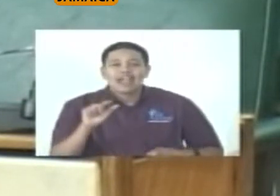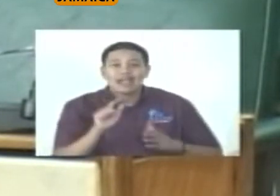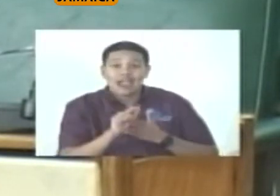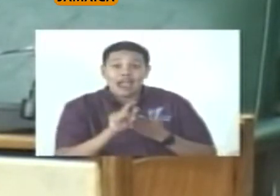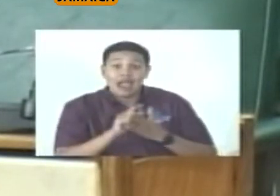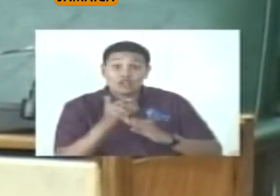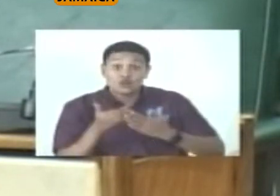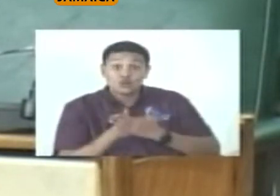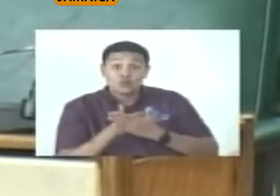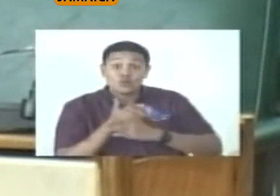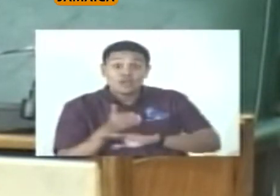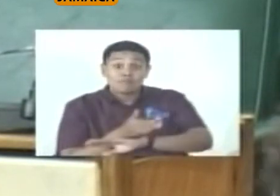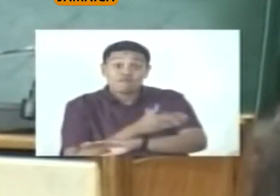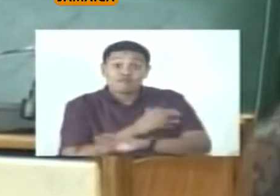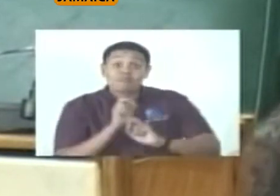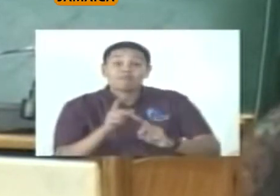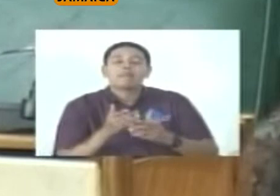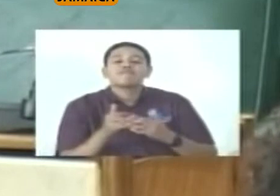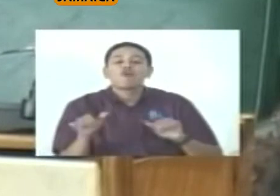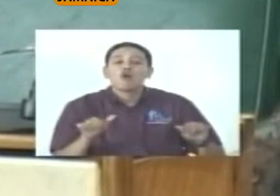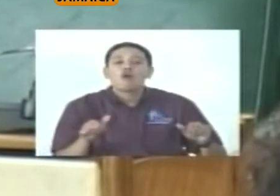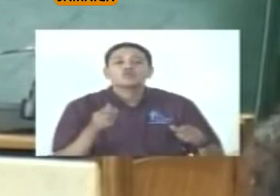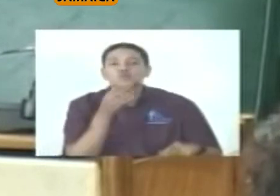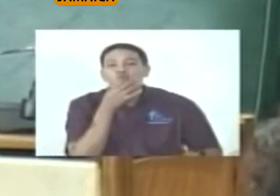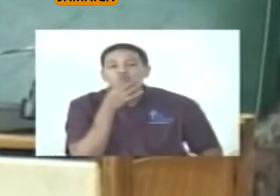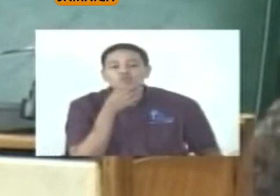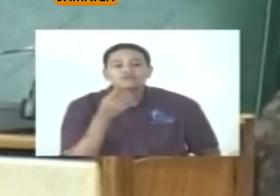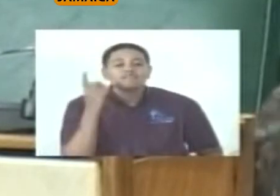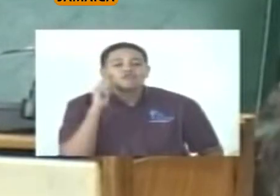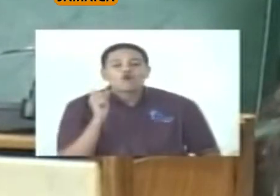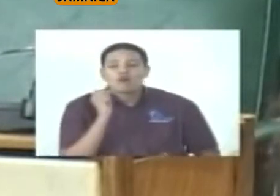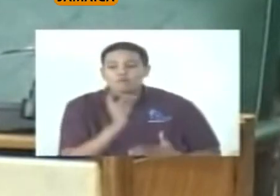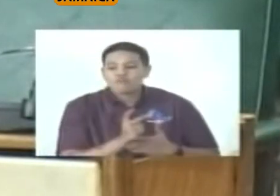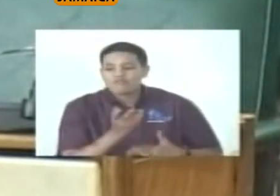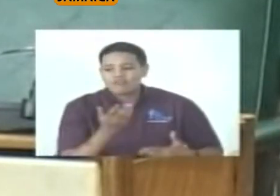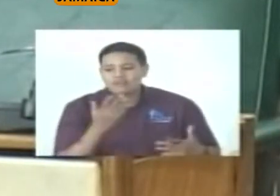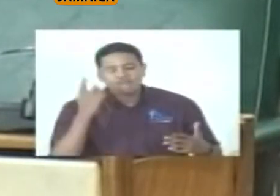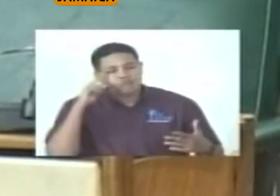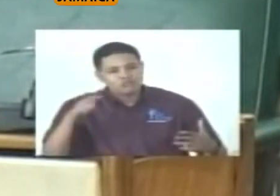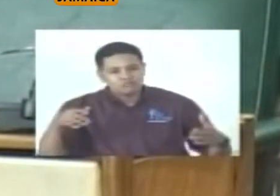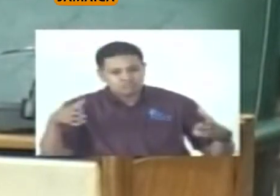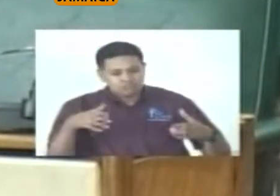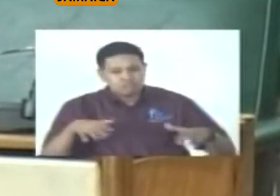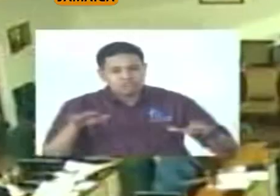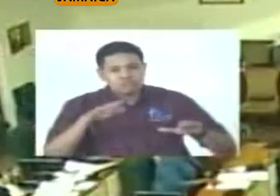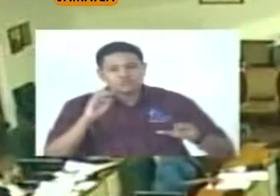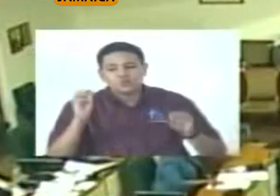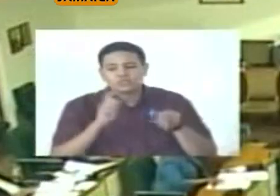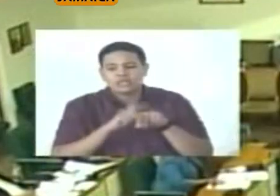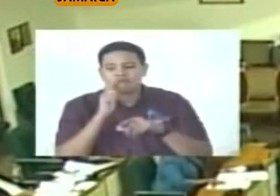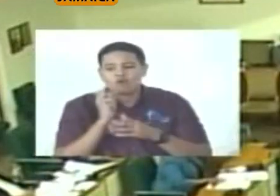new and improved, would be back before this August body in no time for approval. I thank you.